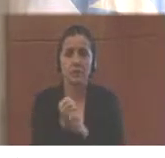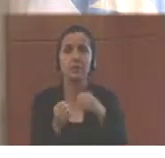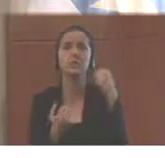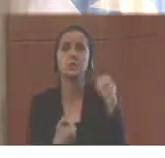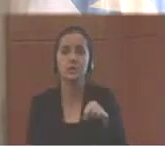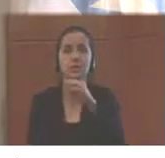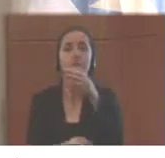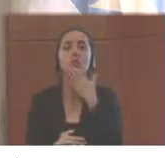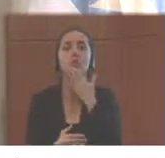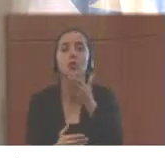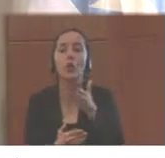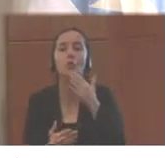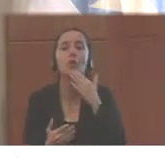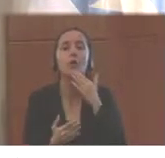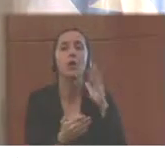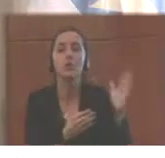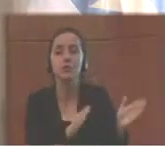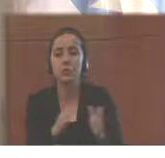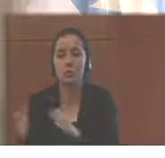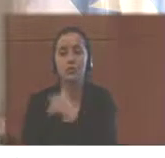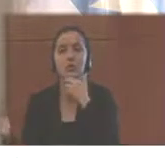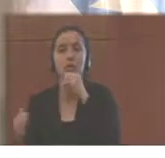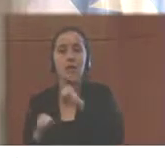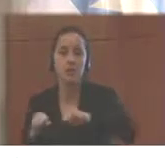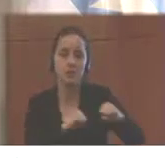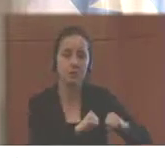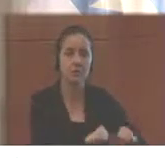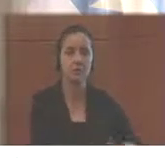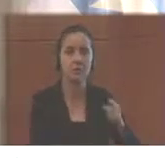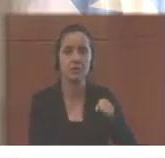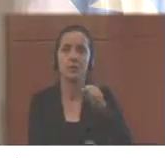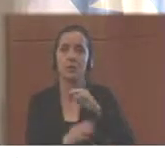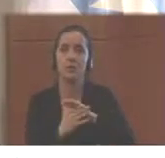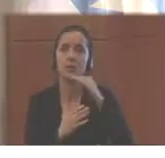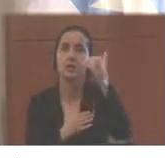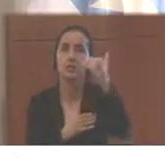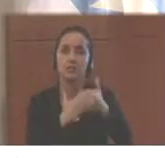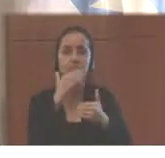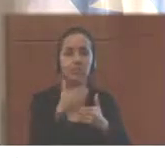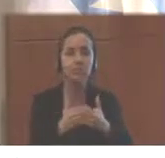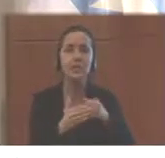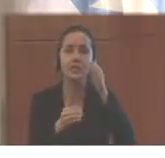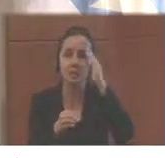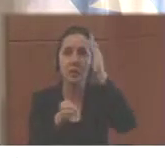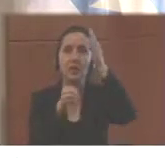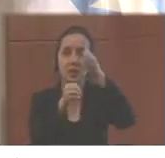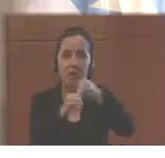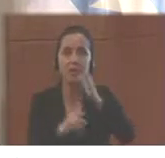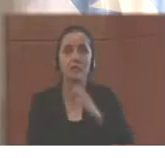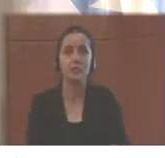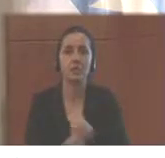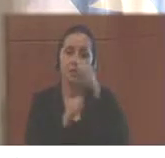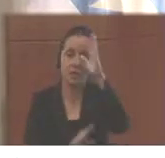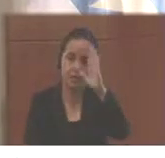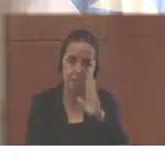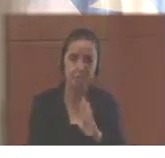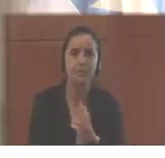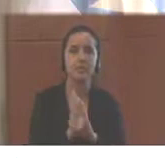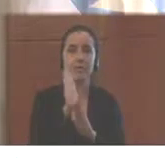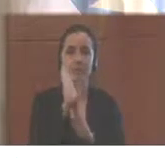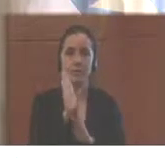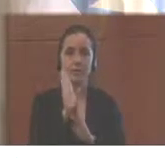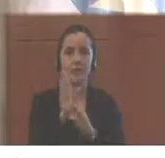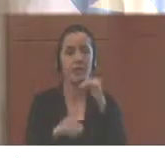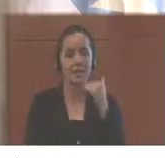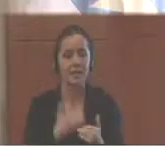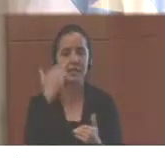and CCA, which can result in sustainable development. In fact, the institution will continue to mainstream DRR sector-wide